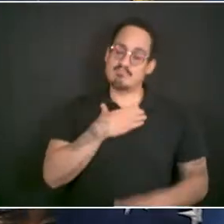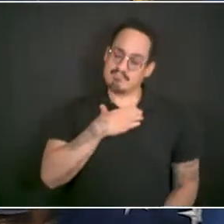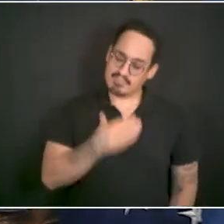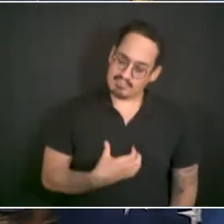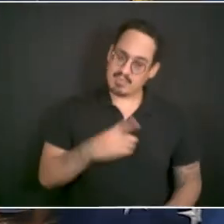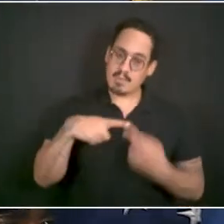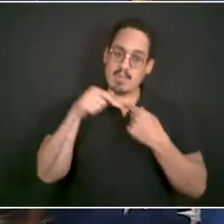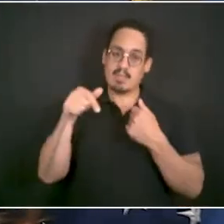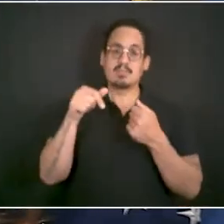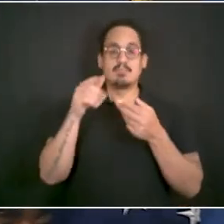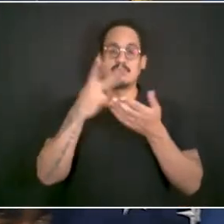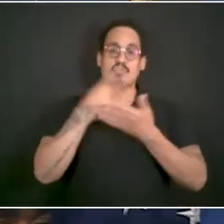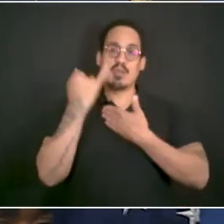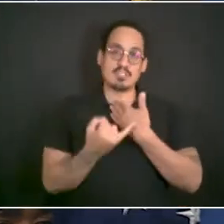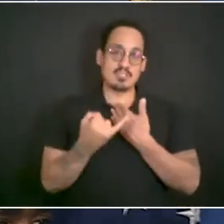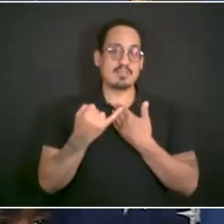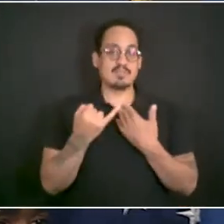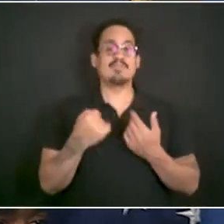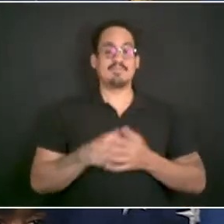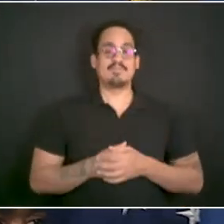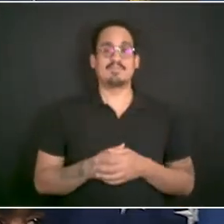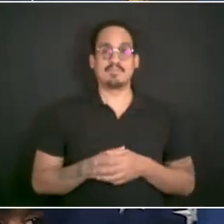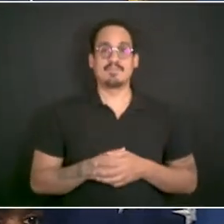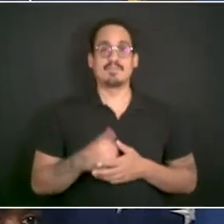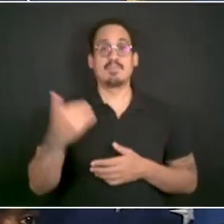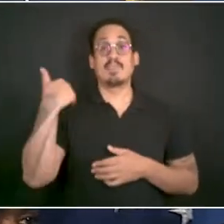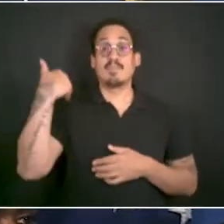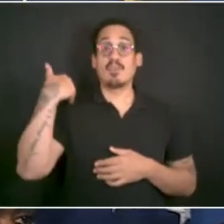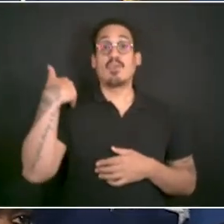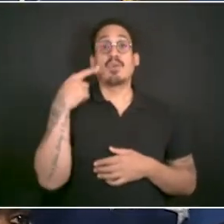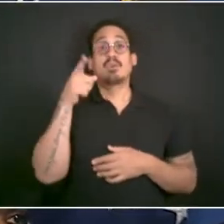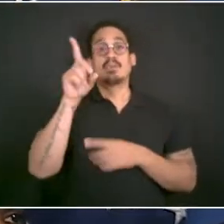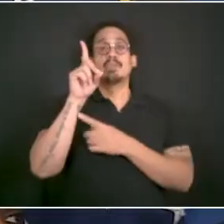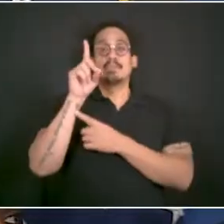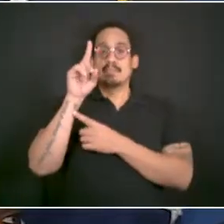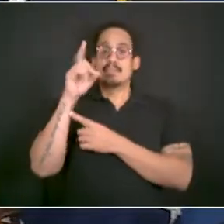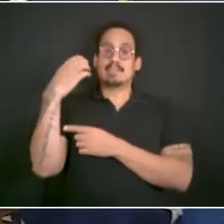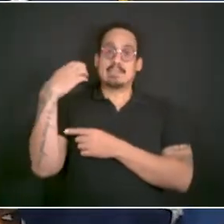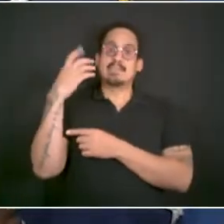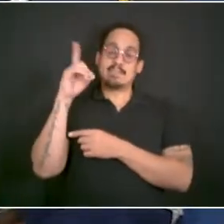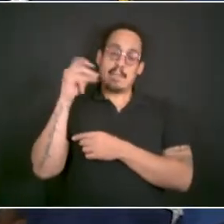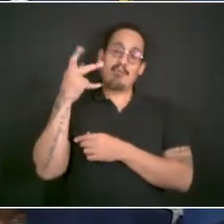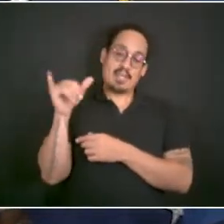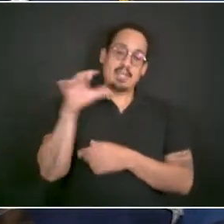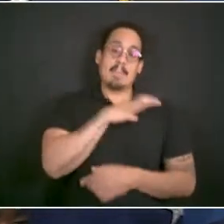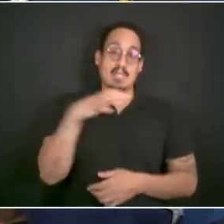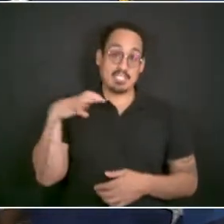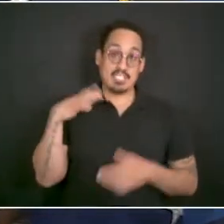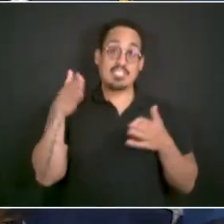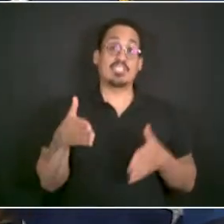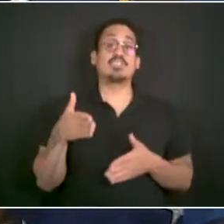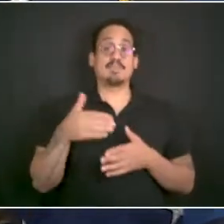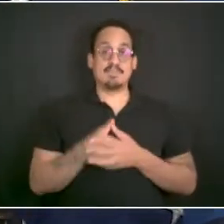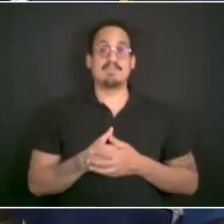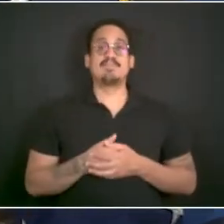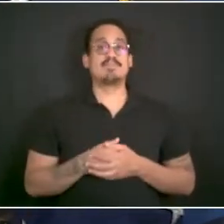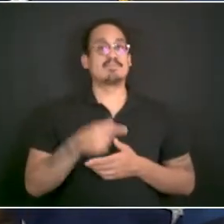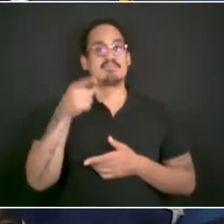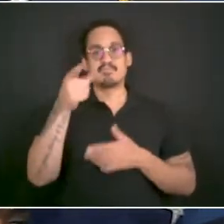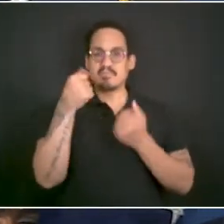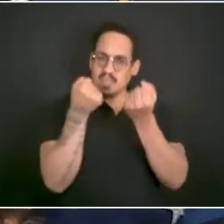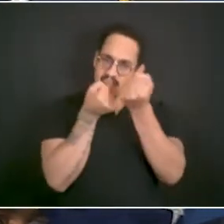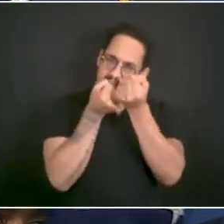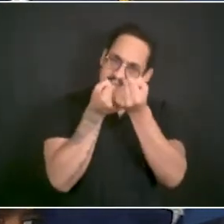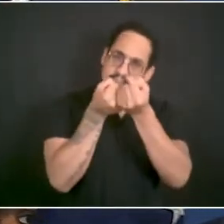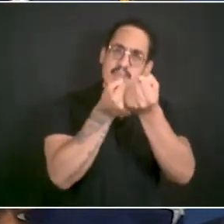in the city council and as deputy commissioner at Veteran Services, he was a vigorous advocate for this memorial. Remember him talking to me